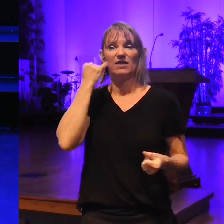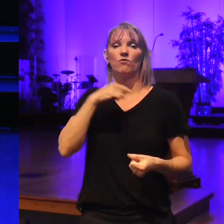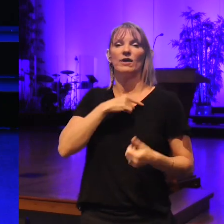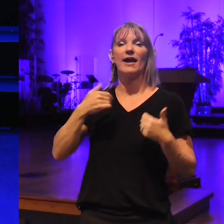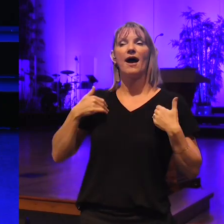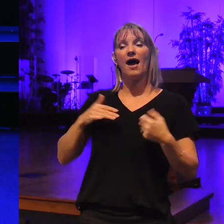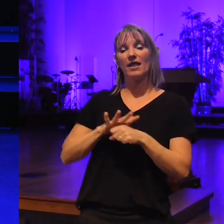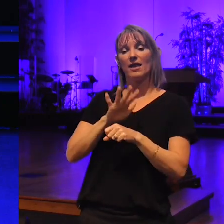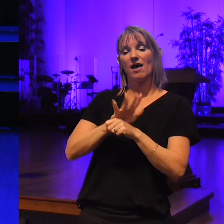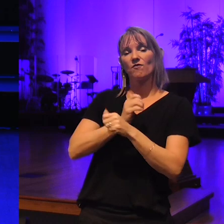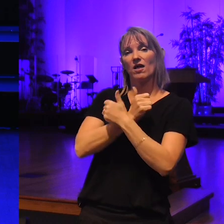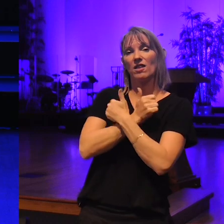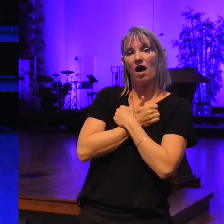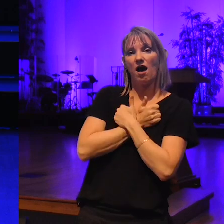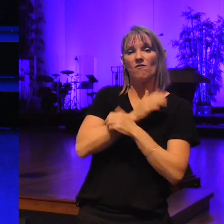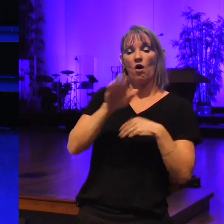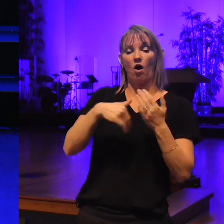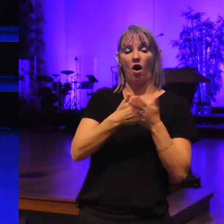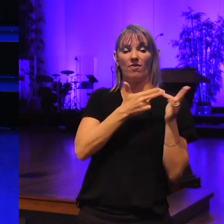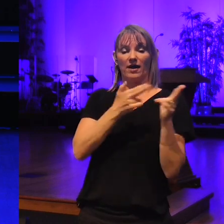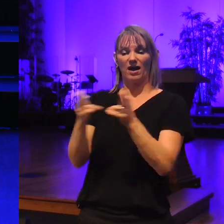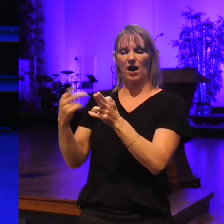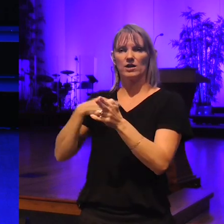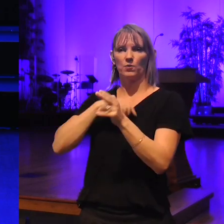enough love, we could melt all the guns